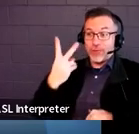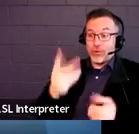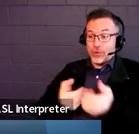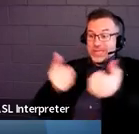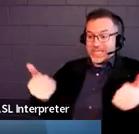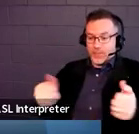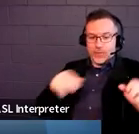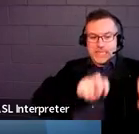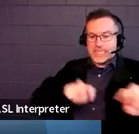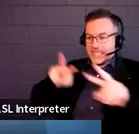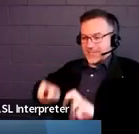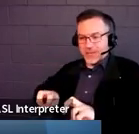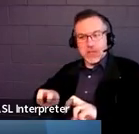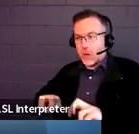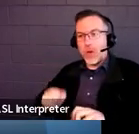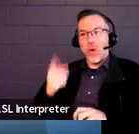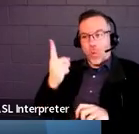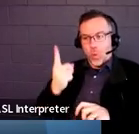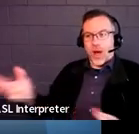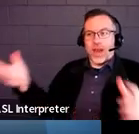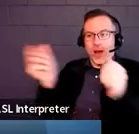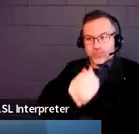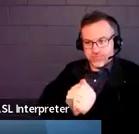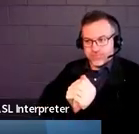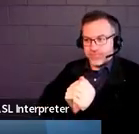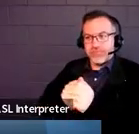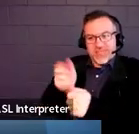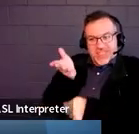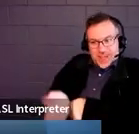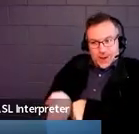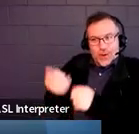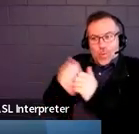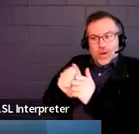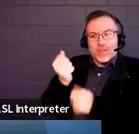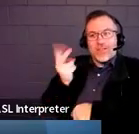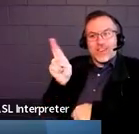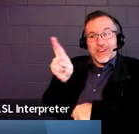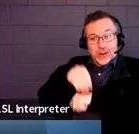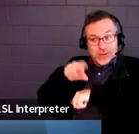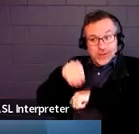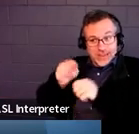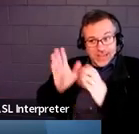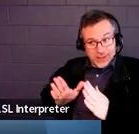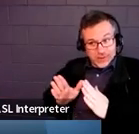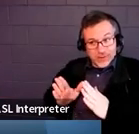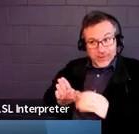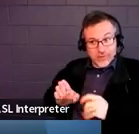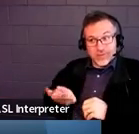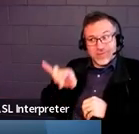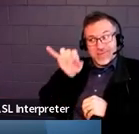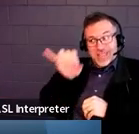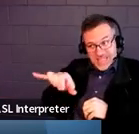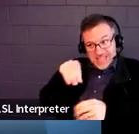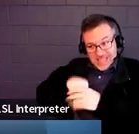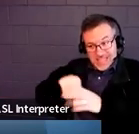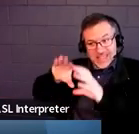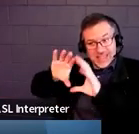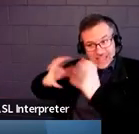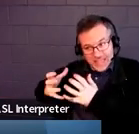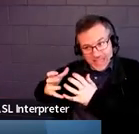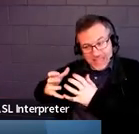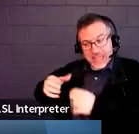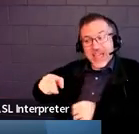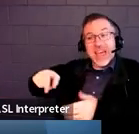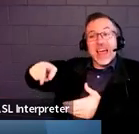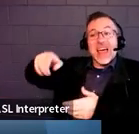can take that transition portfolio being developed with that VR counselor in that particular class, and that can